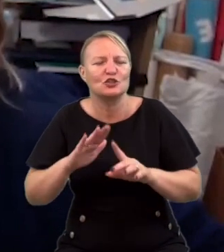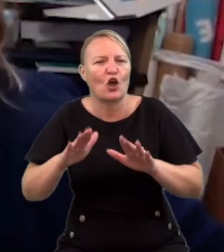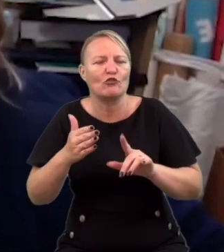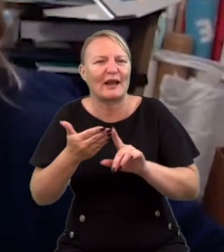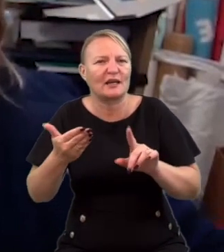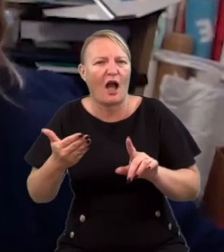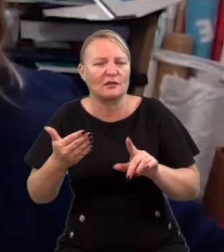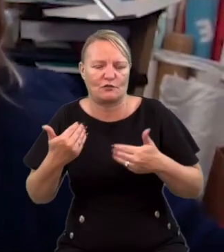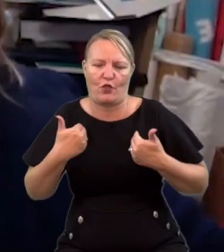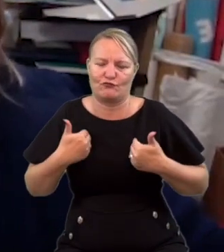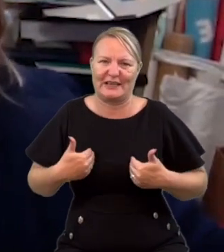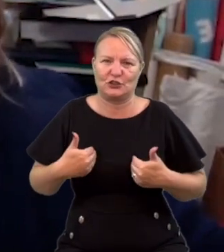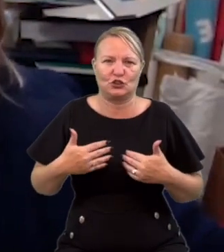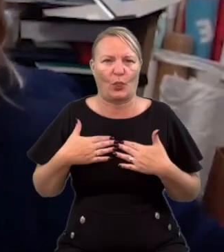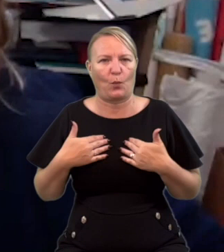which doesn't